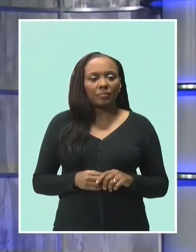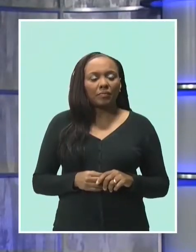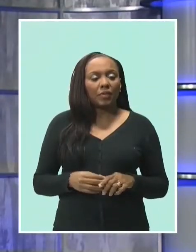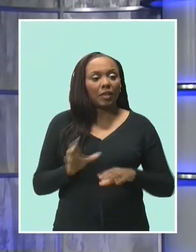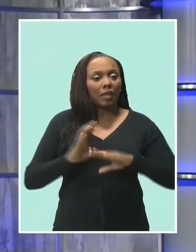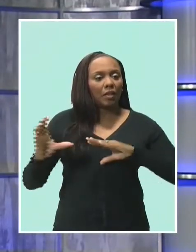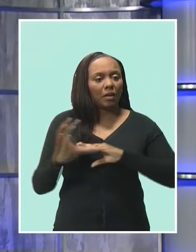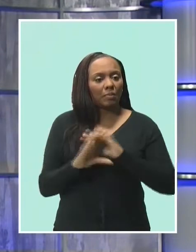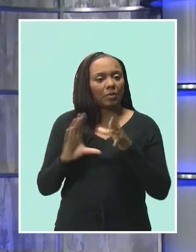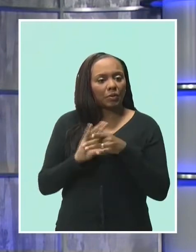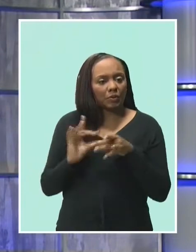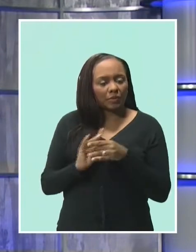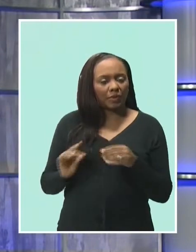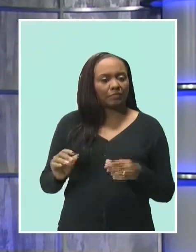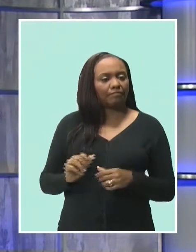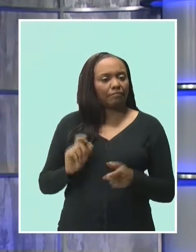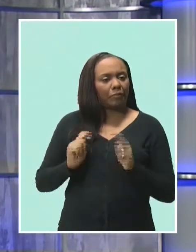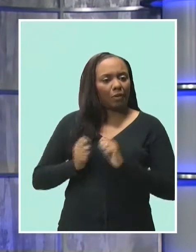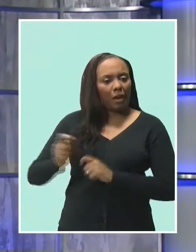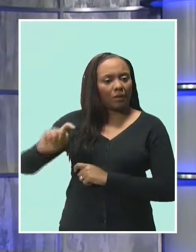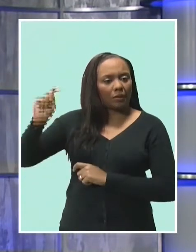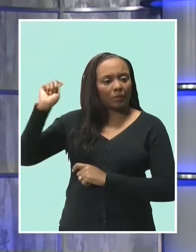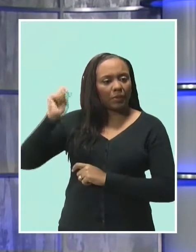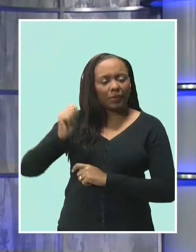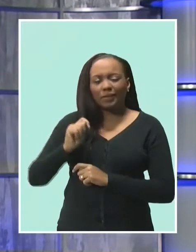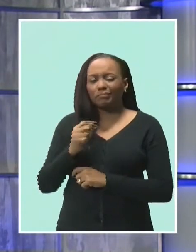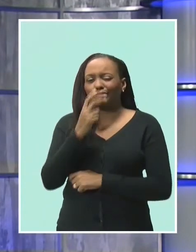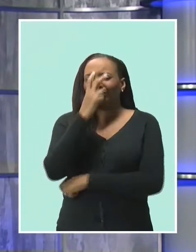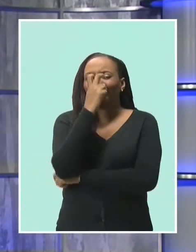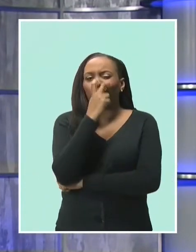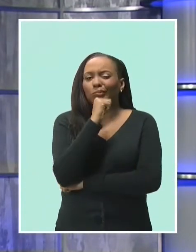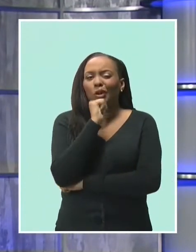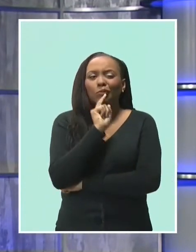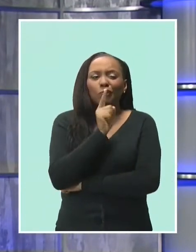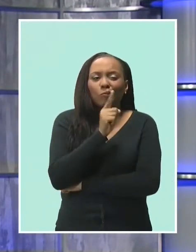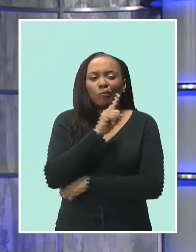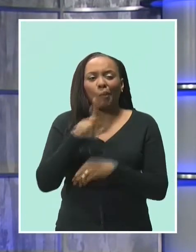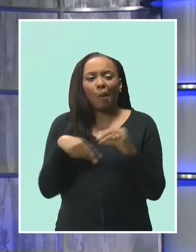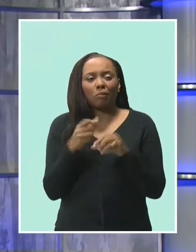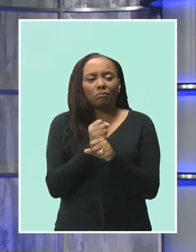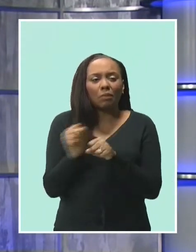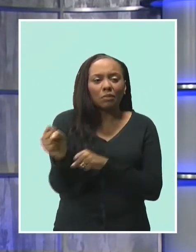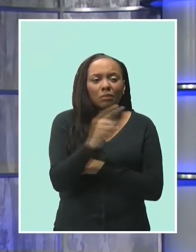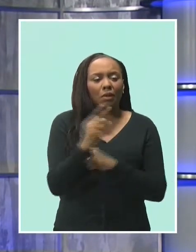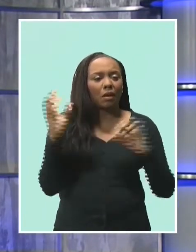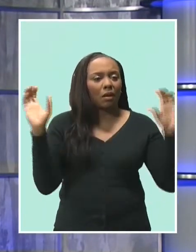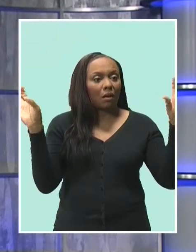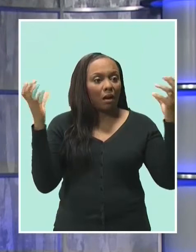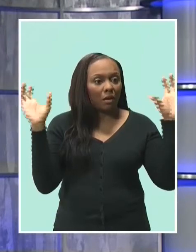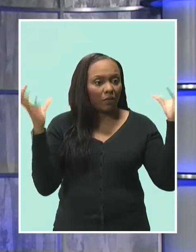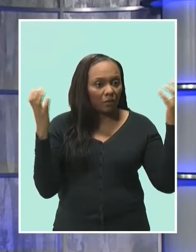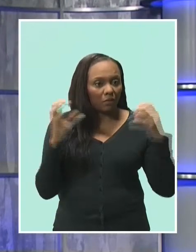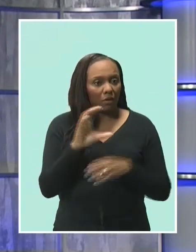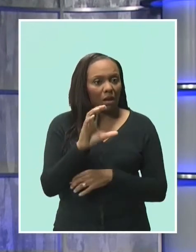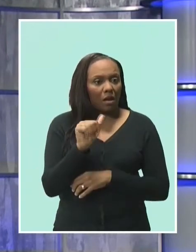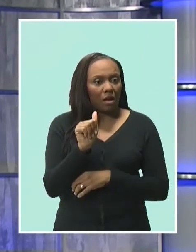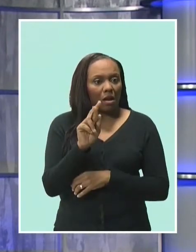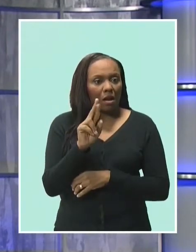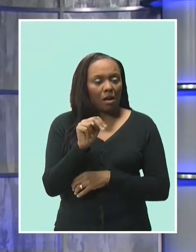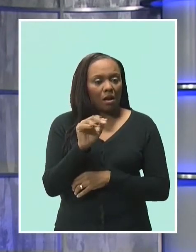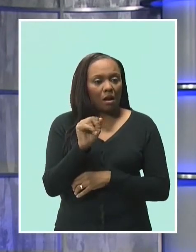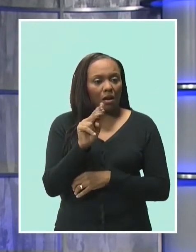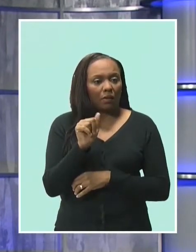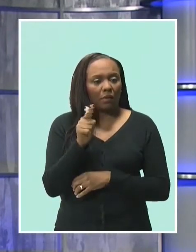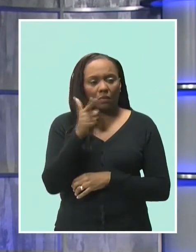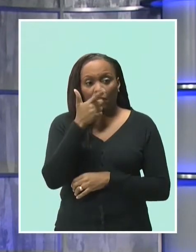Regional news now. In Trinidad and Tobago, there are doubts about whether Carnival 2021 will be held as the fallout from the